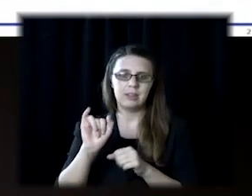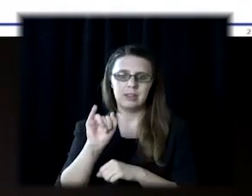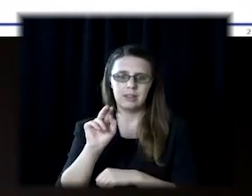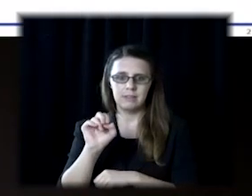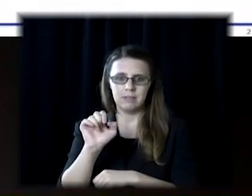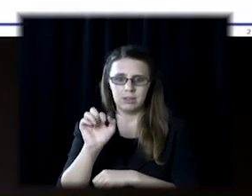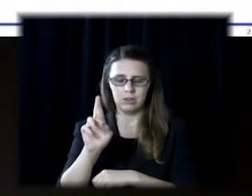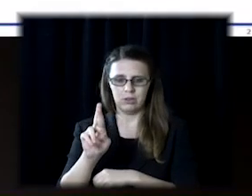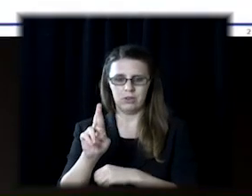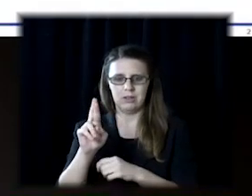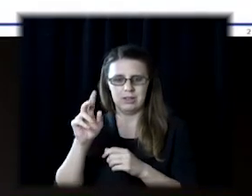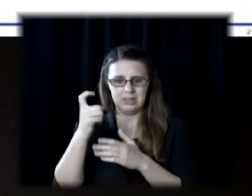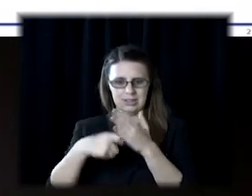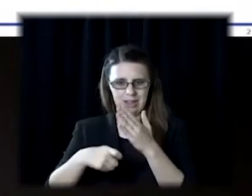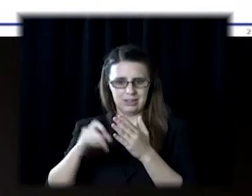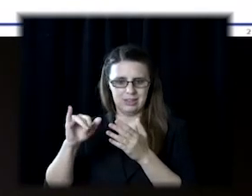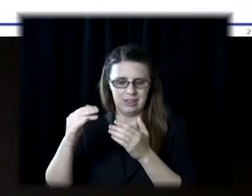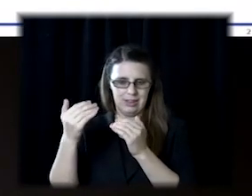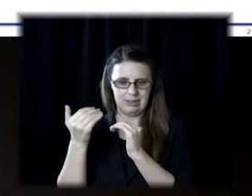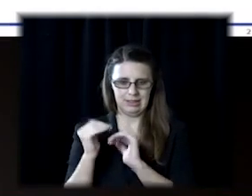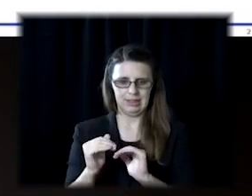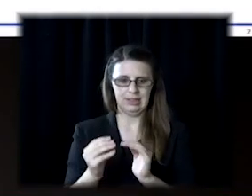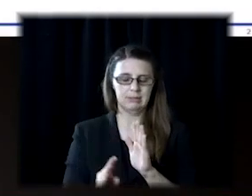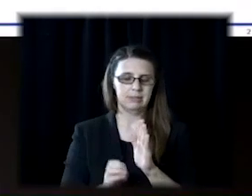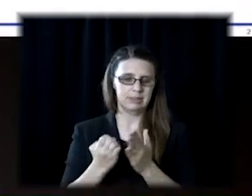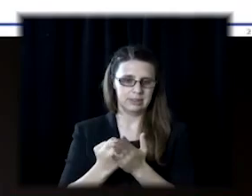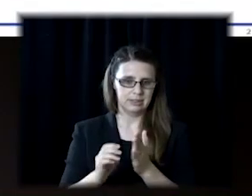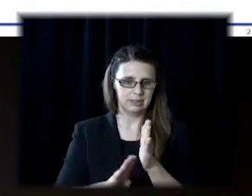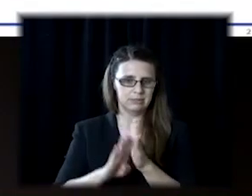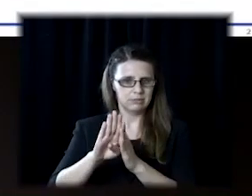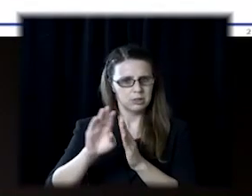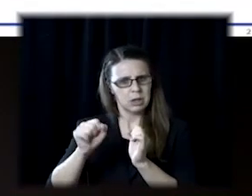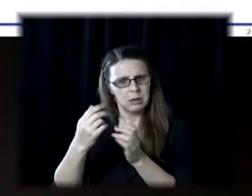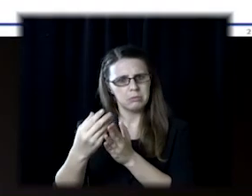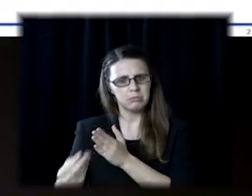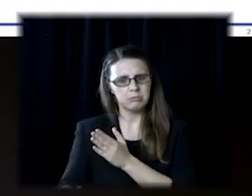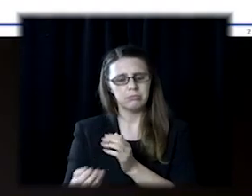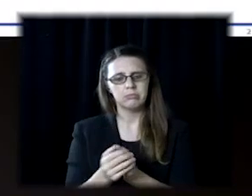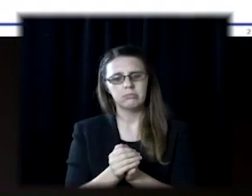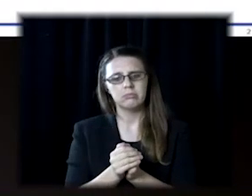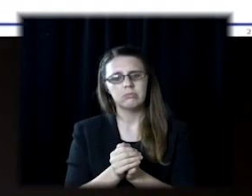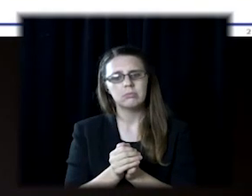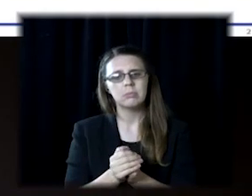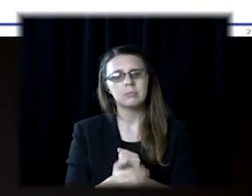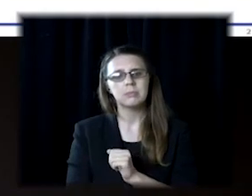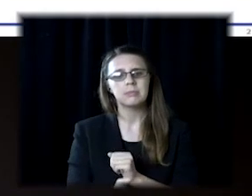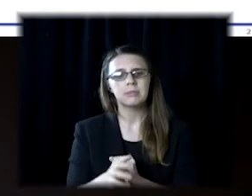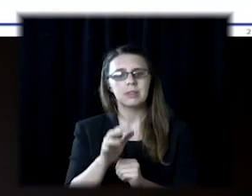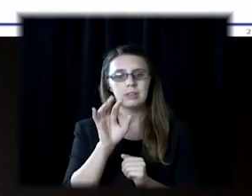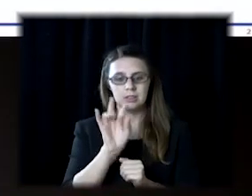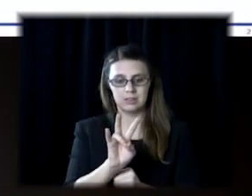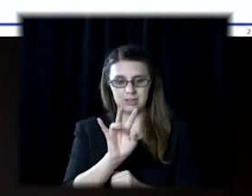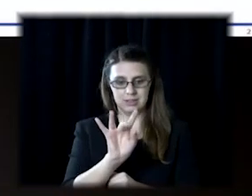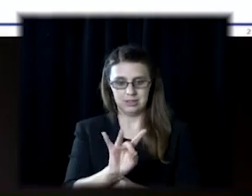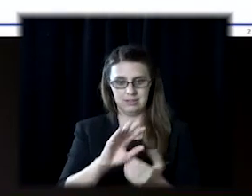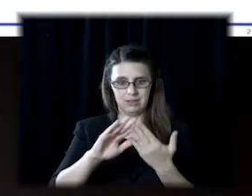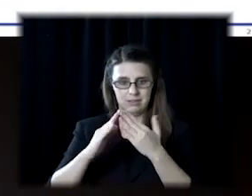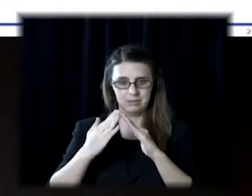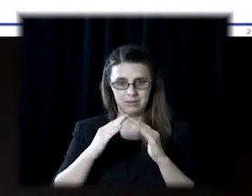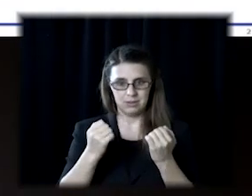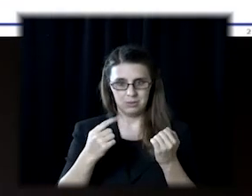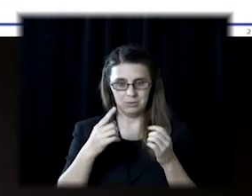development. Therefore, we are proposing to move forward and have the island's 78 municipalities declared covered